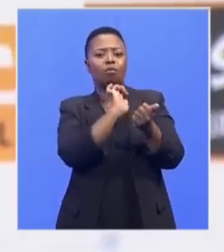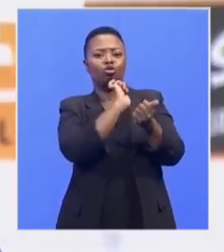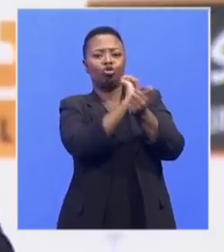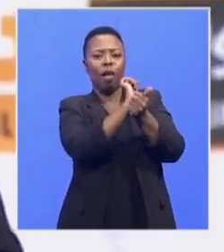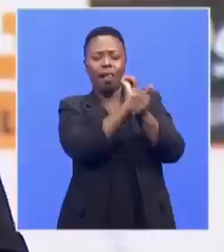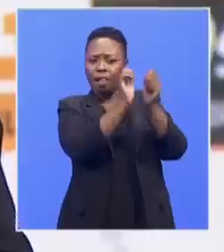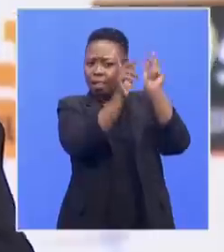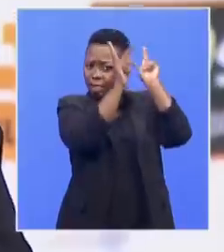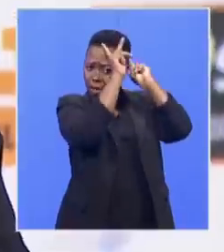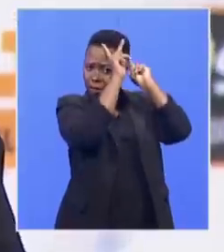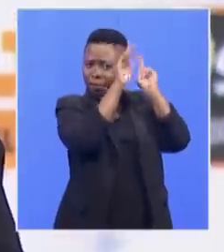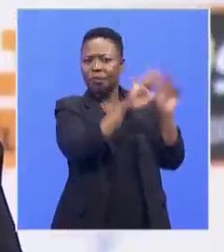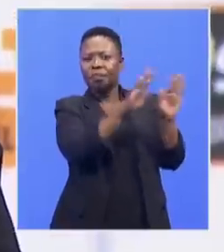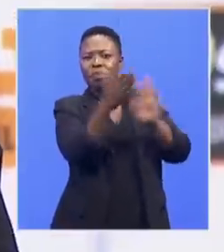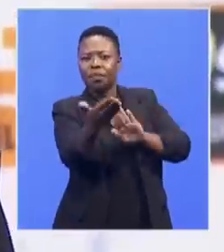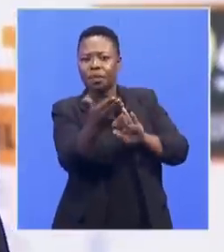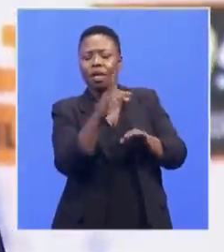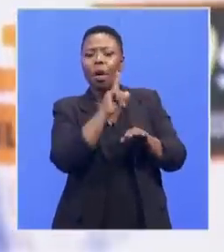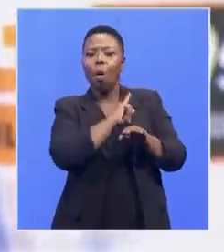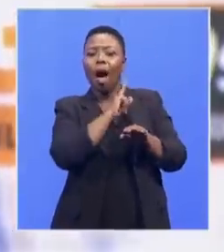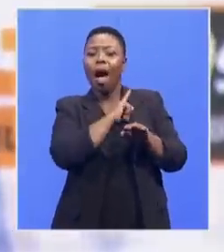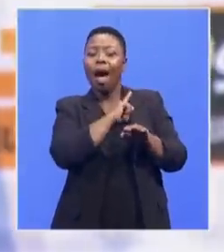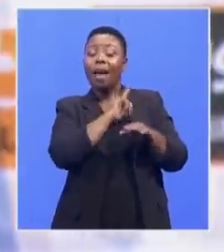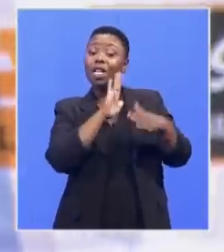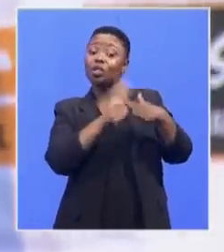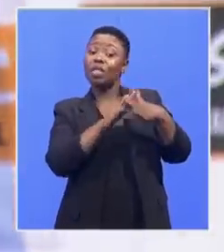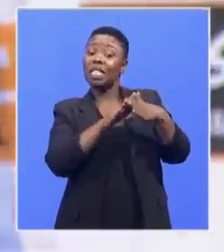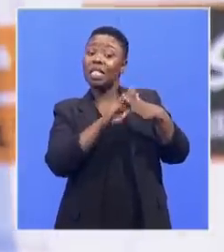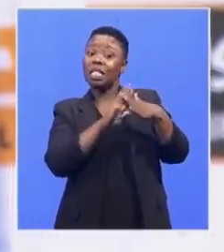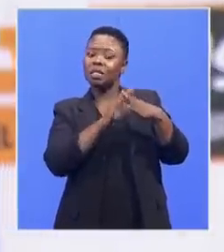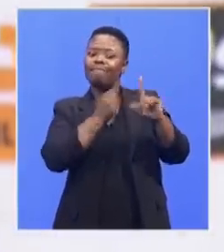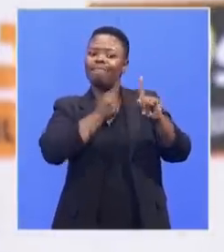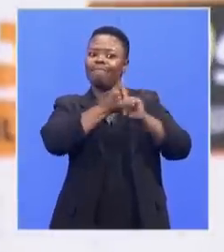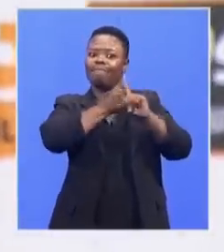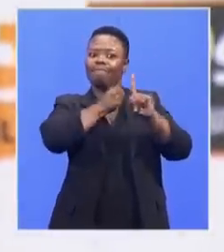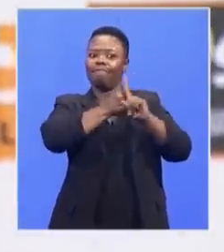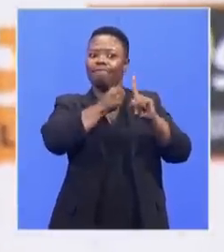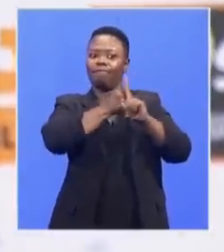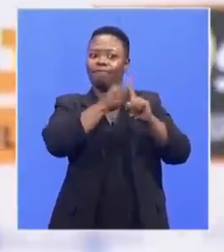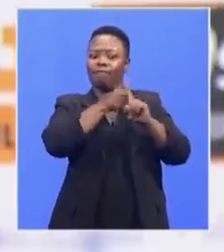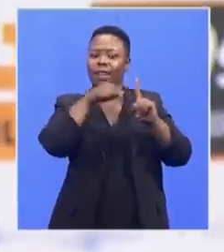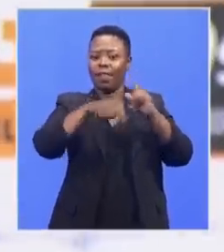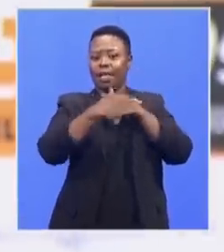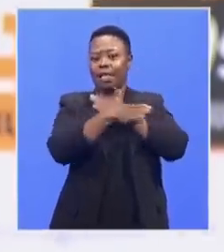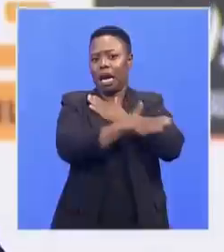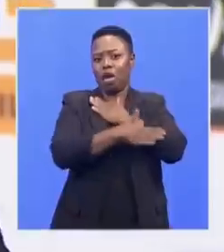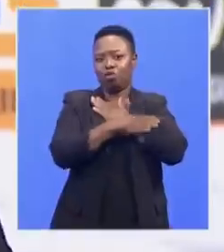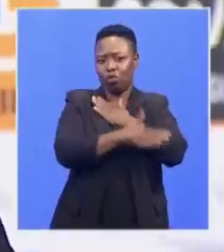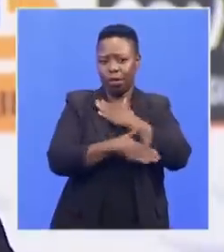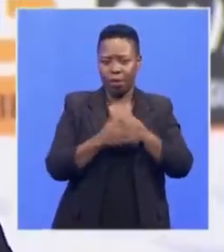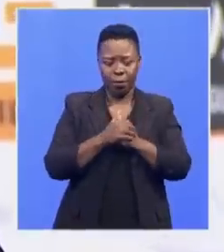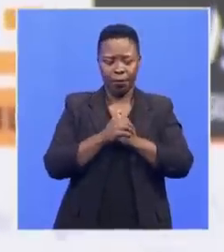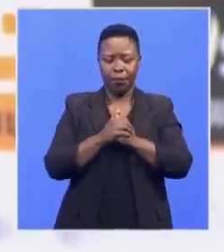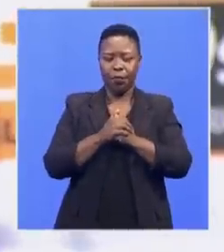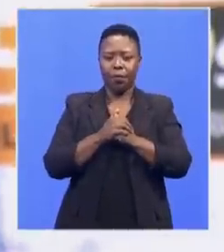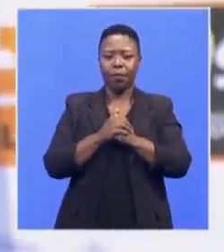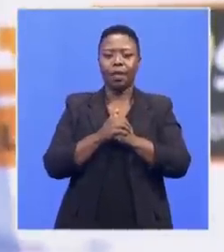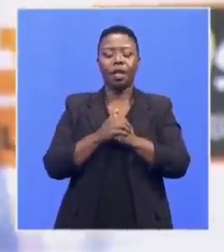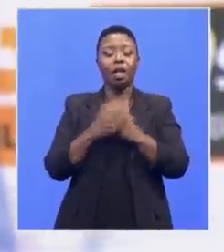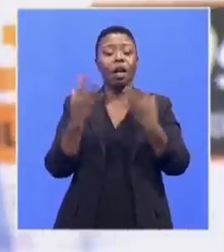lwanela lefatshe le la rona. On Freedom Day, not only do